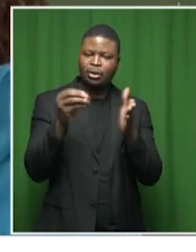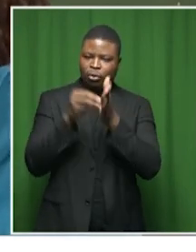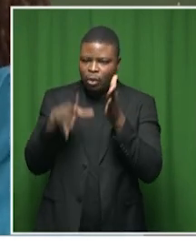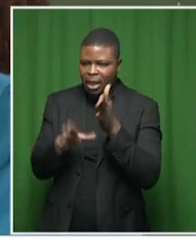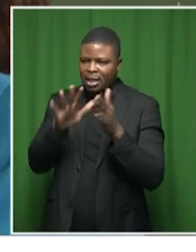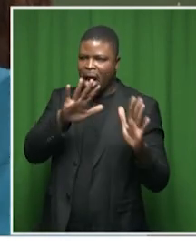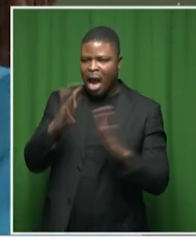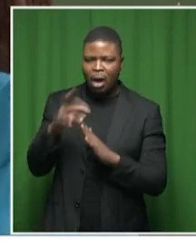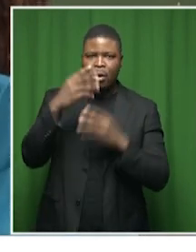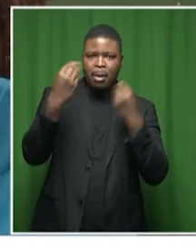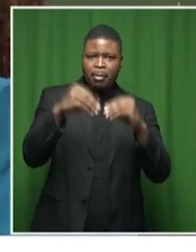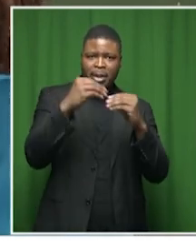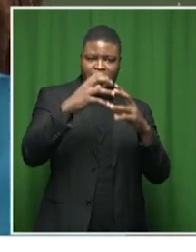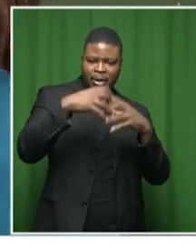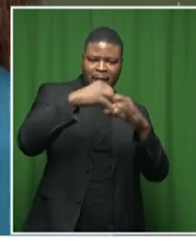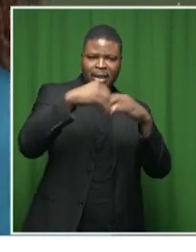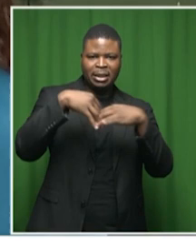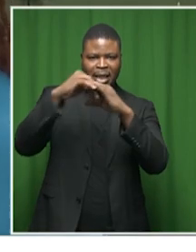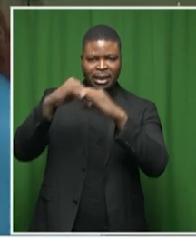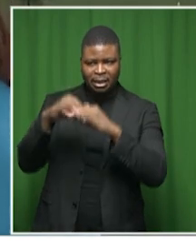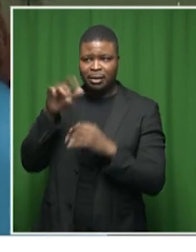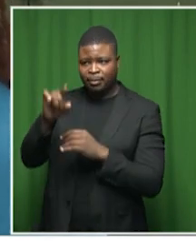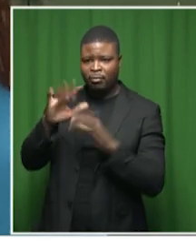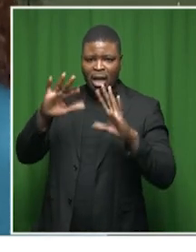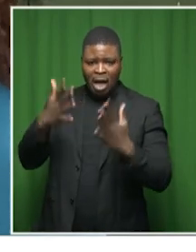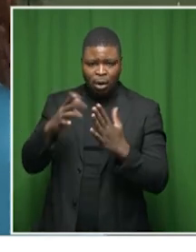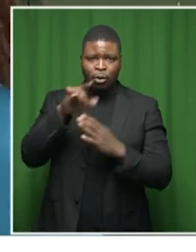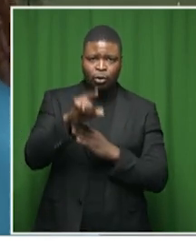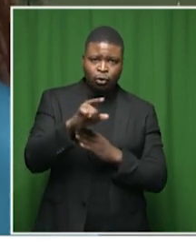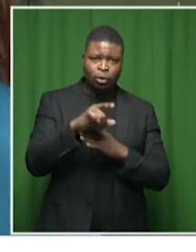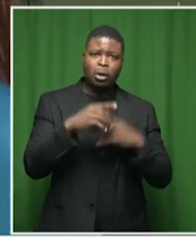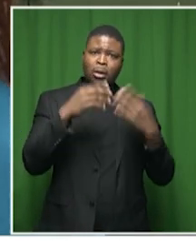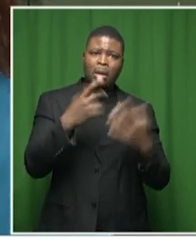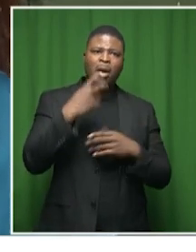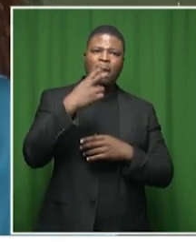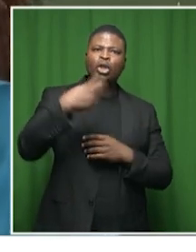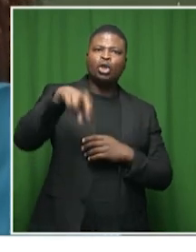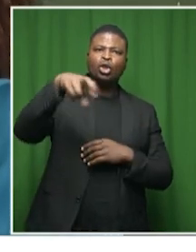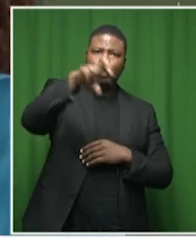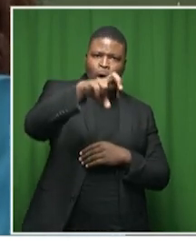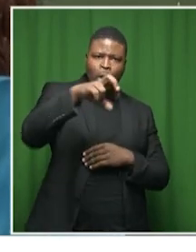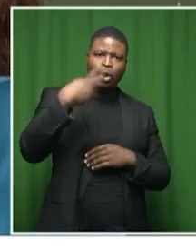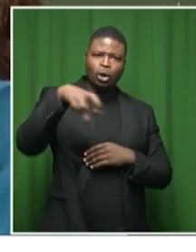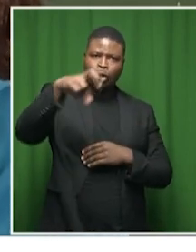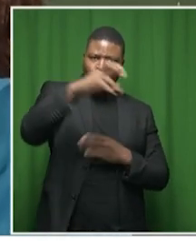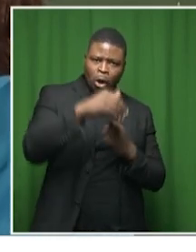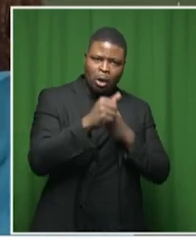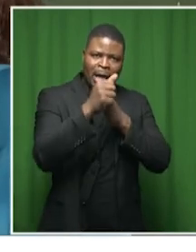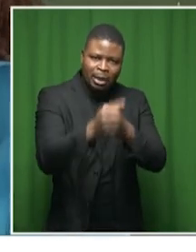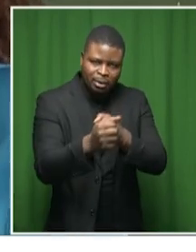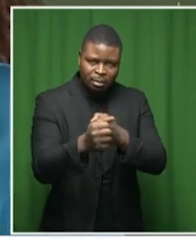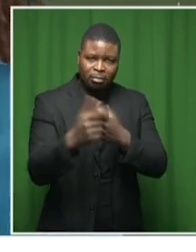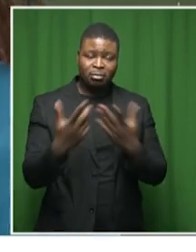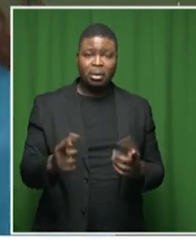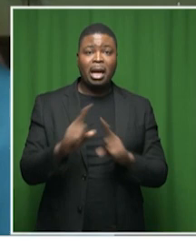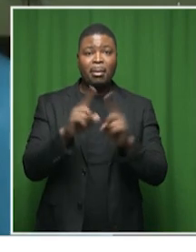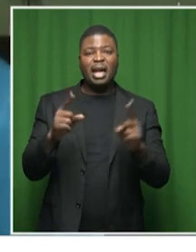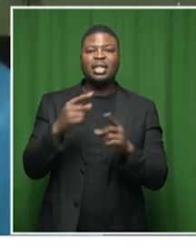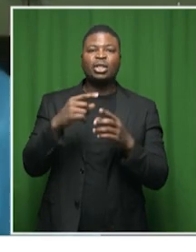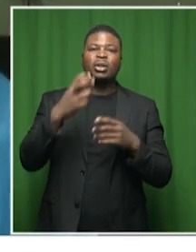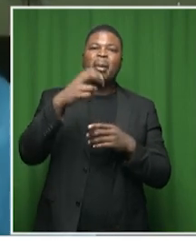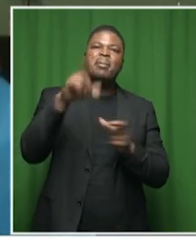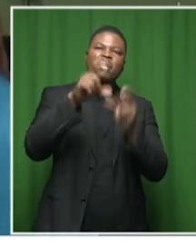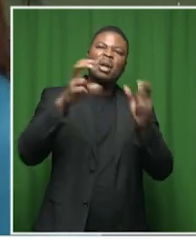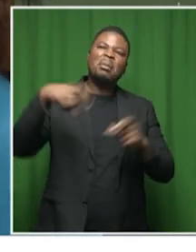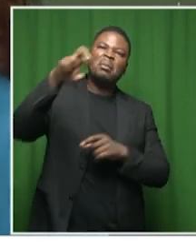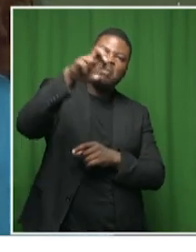own business. We call it a how to be a tour operator, how to be a tour guide, but not only a tour guide. Most of the time we know tour